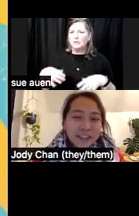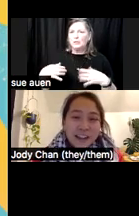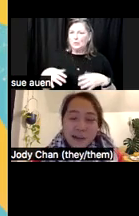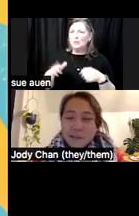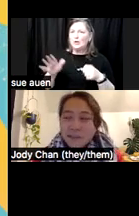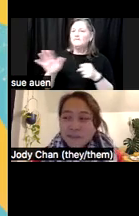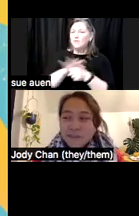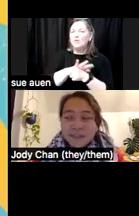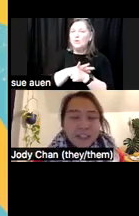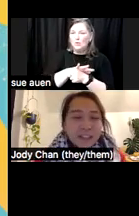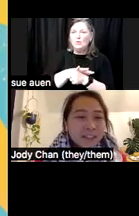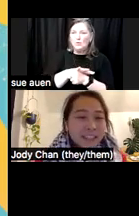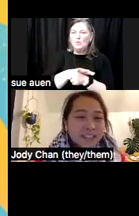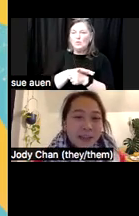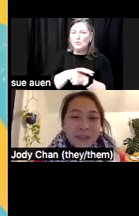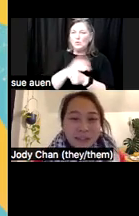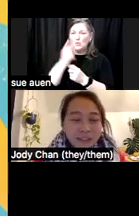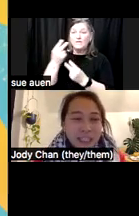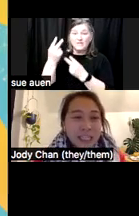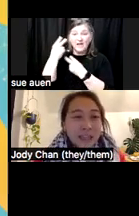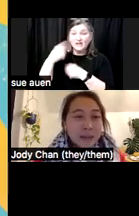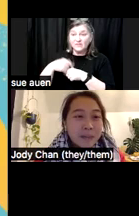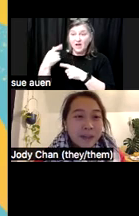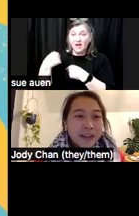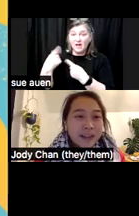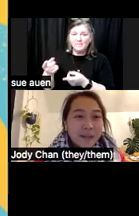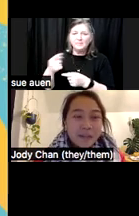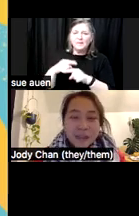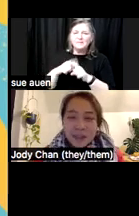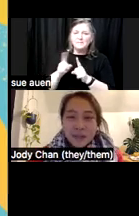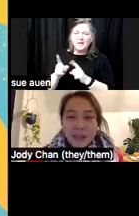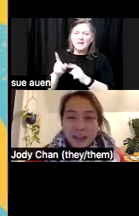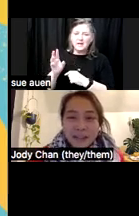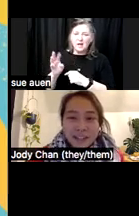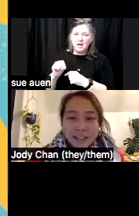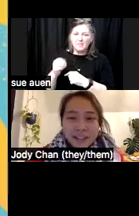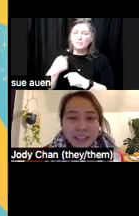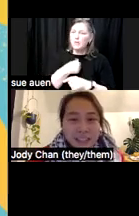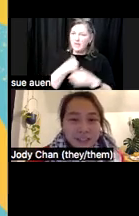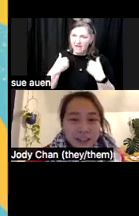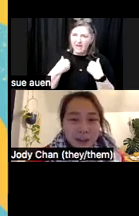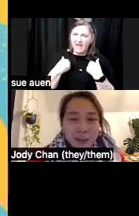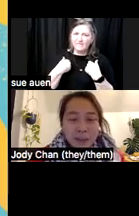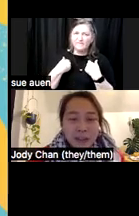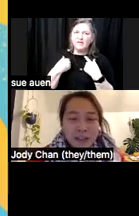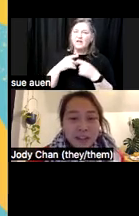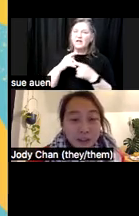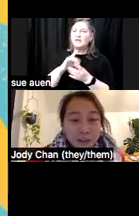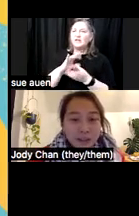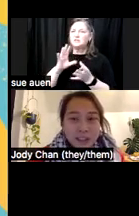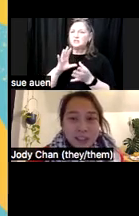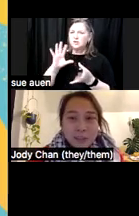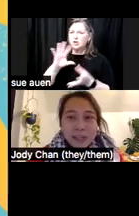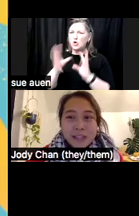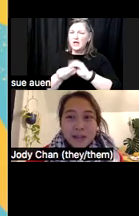full, very reflective time that we've had together, but we have this Collective Care Maybe